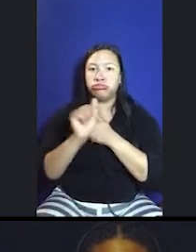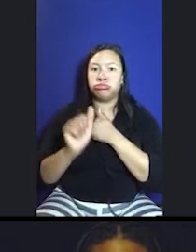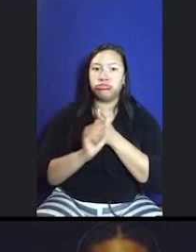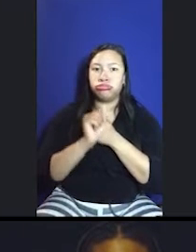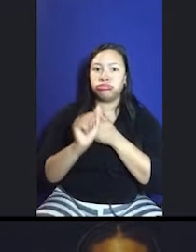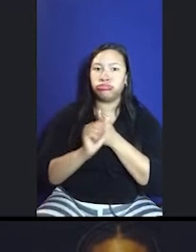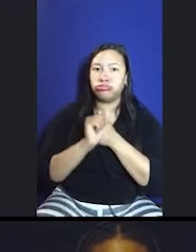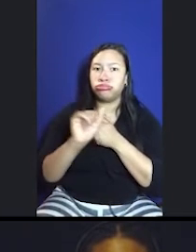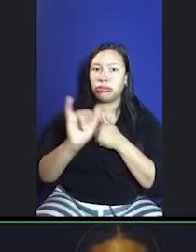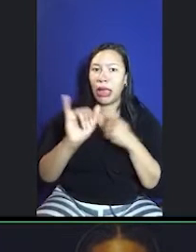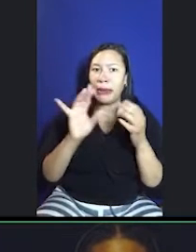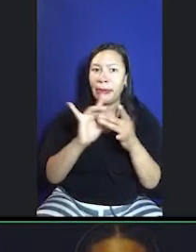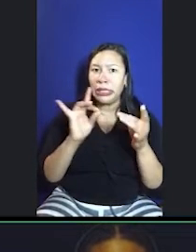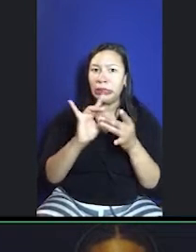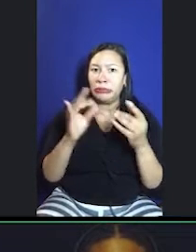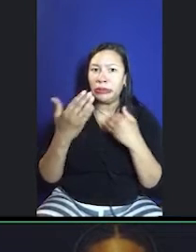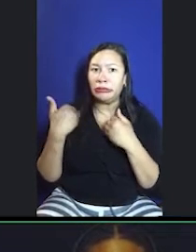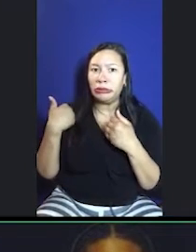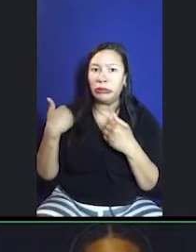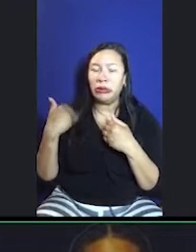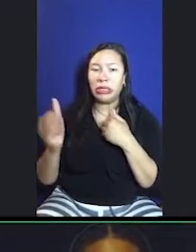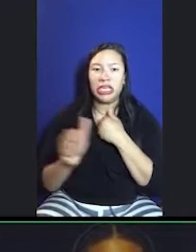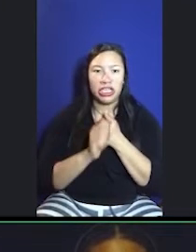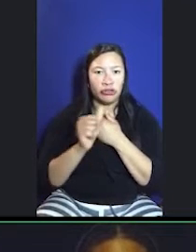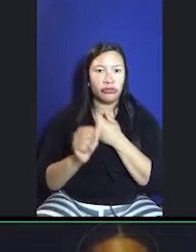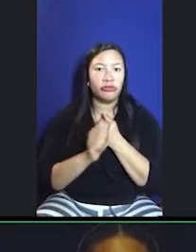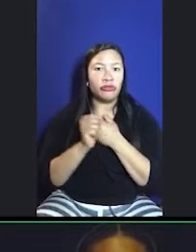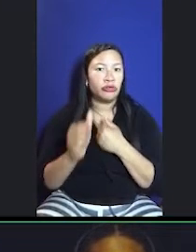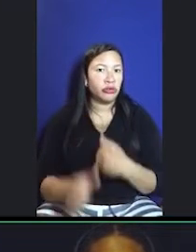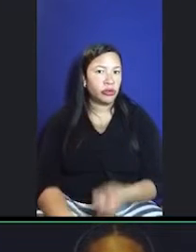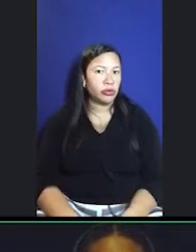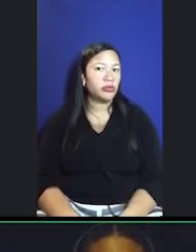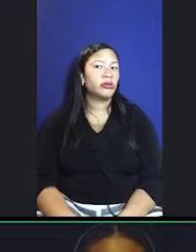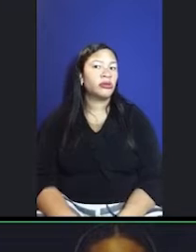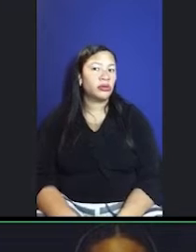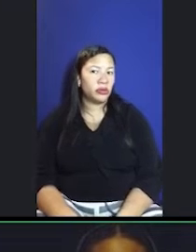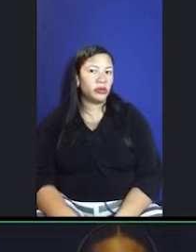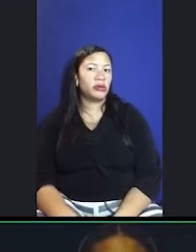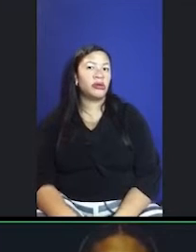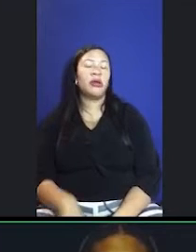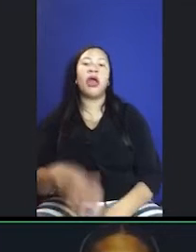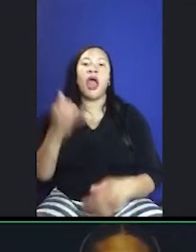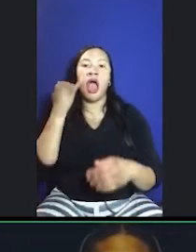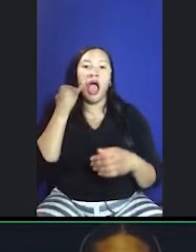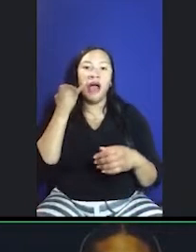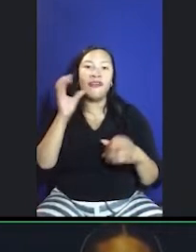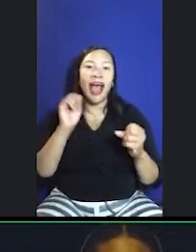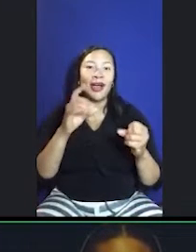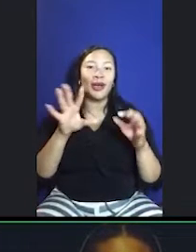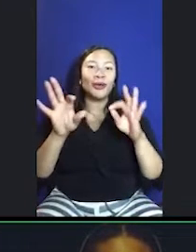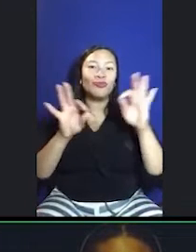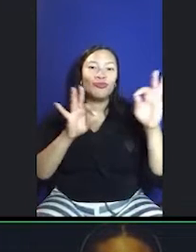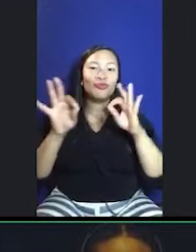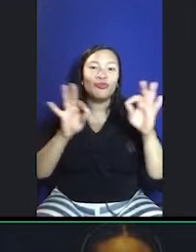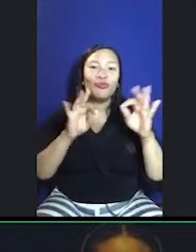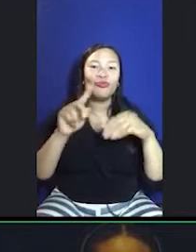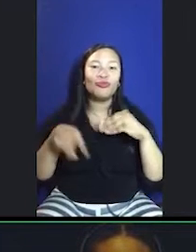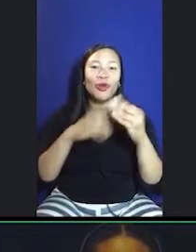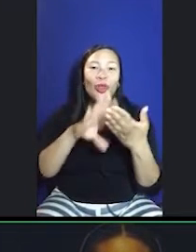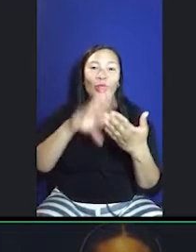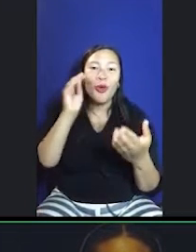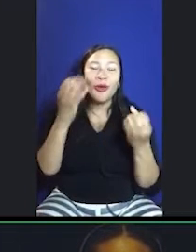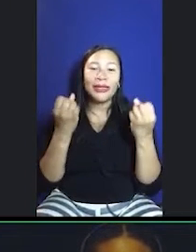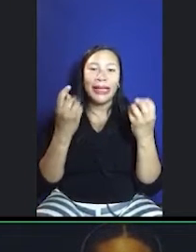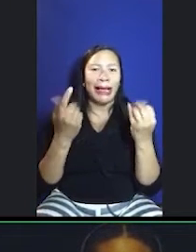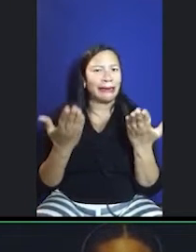earlier. Yeah, Yeah, danger. I would say I would tell if there's one thing I could relay about learning sign language, learn the